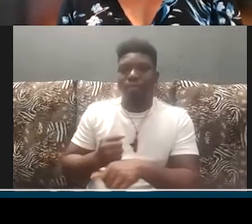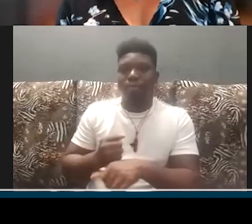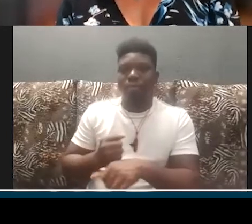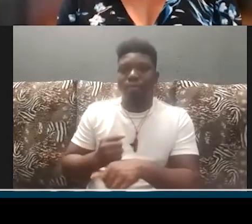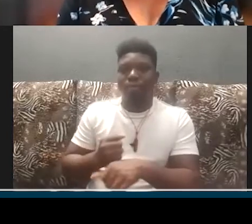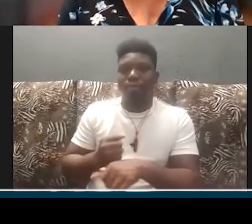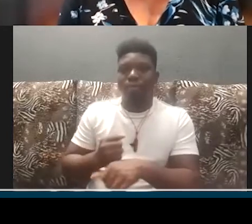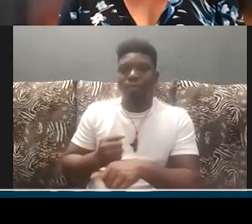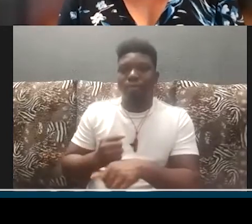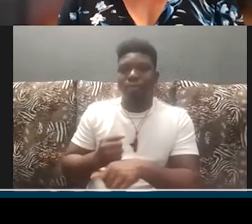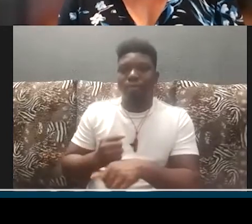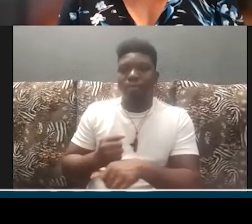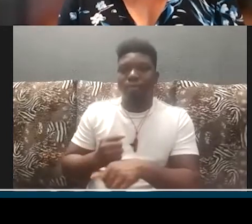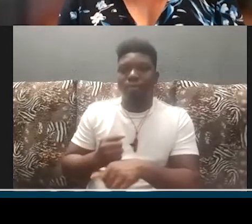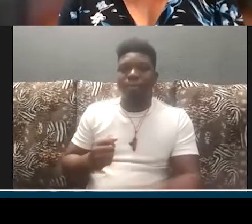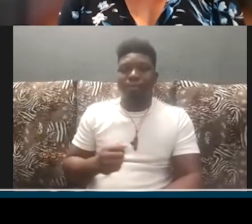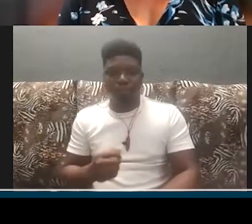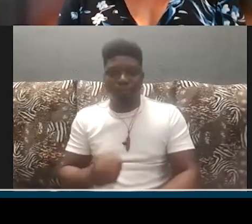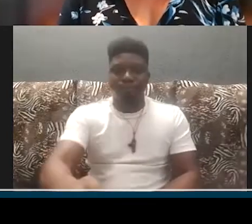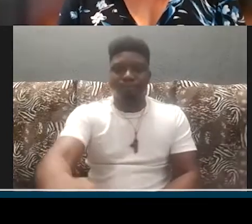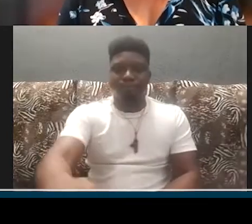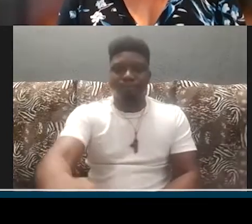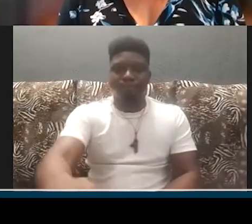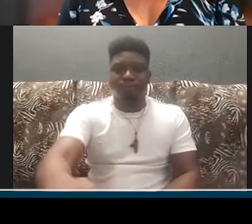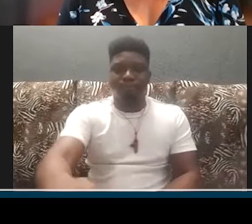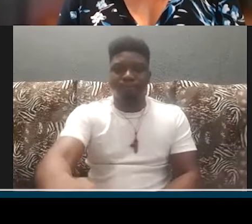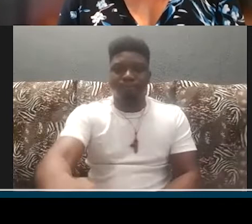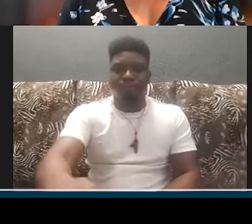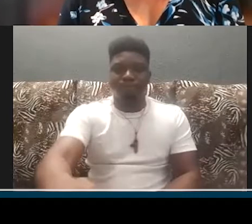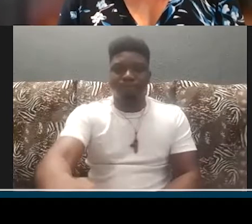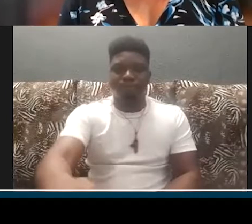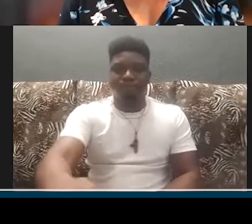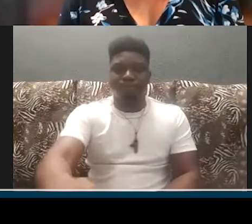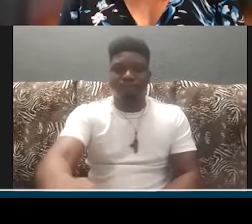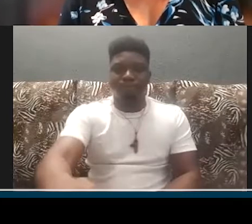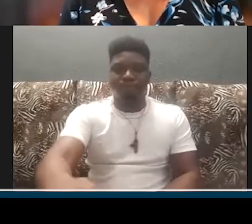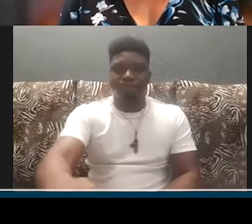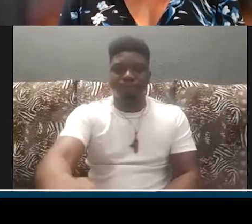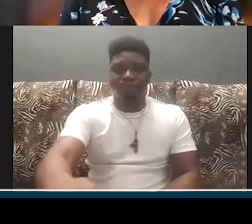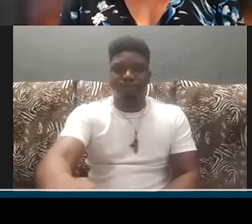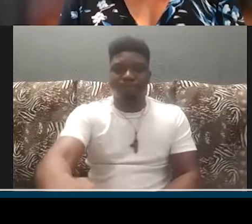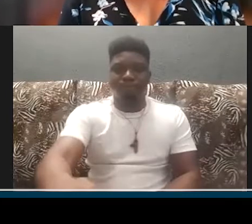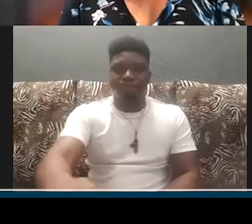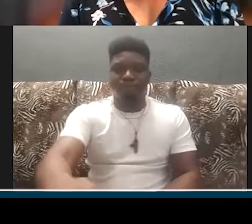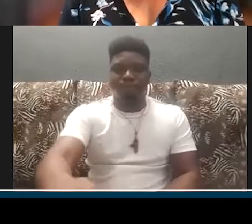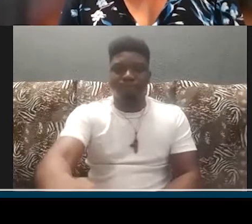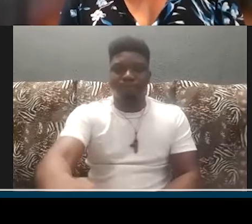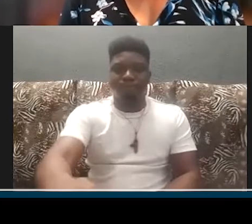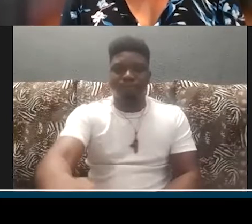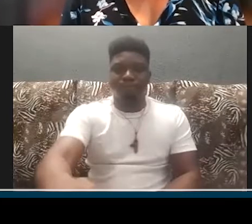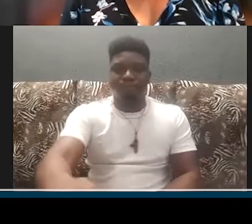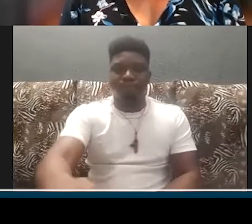and a 6-year-old, there's a lot of very differing needs. So you can't always expect to know right away. It's